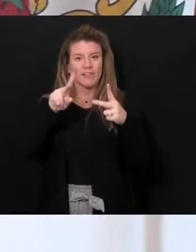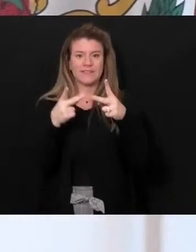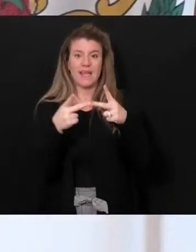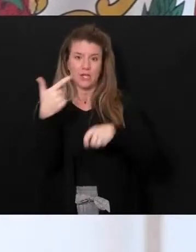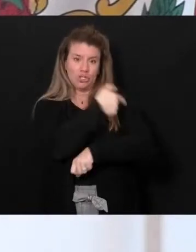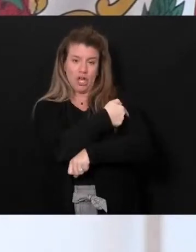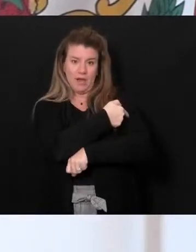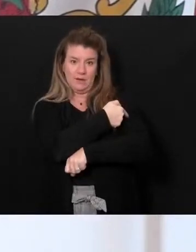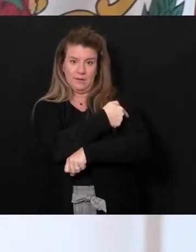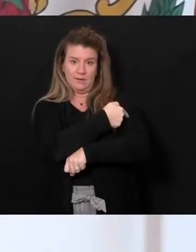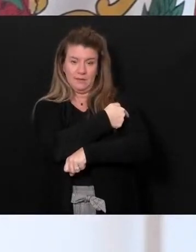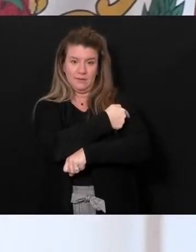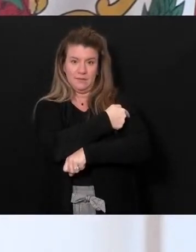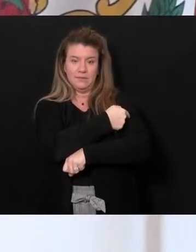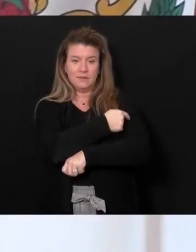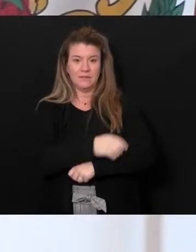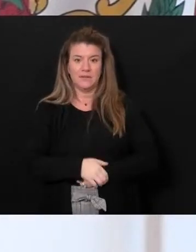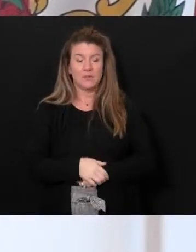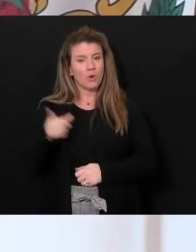shot.